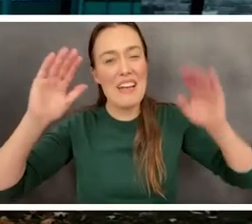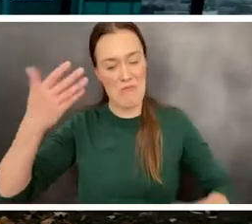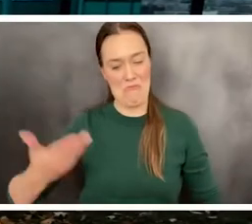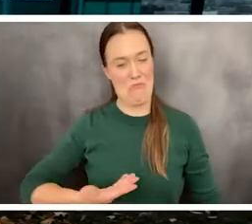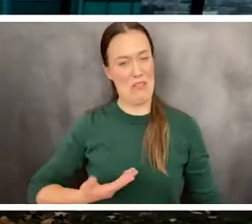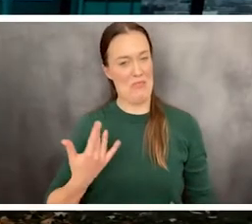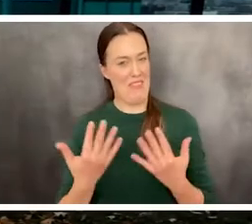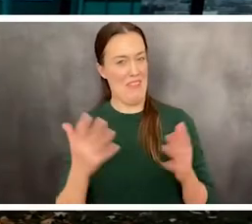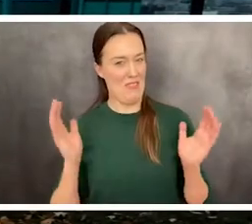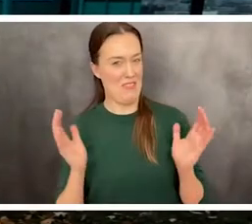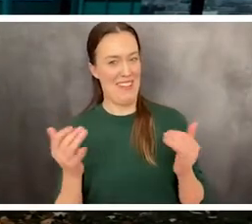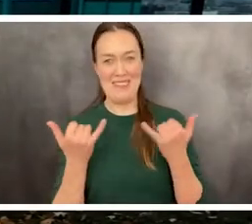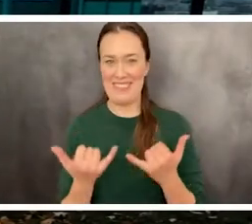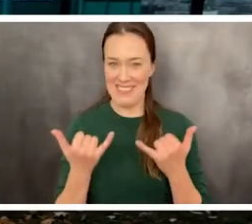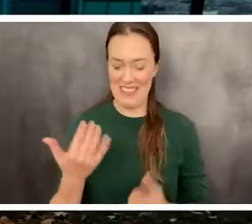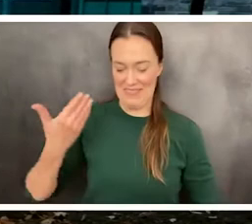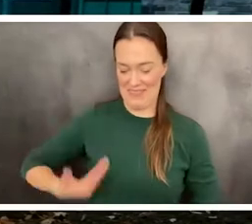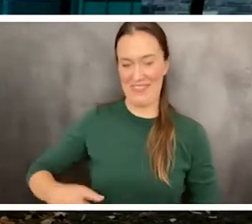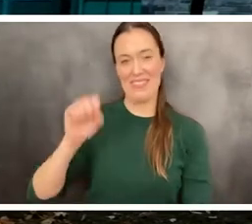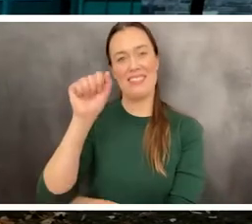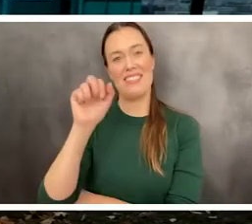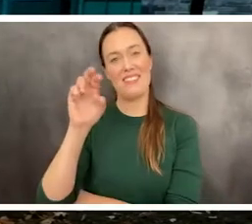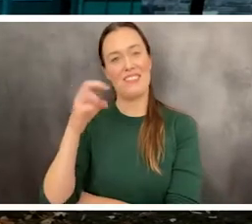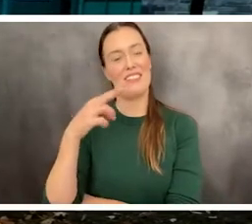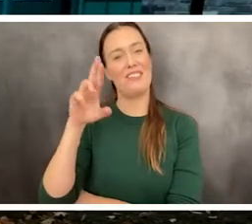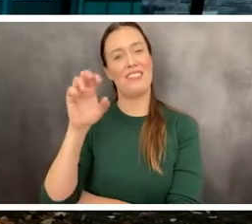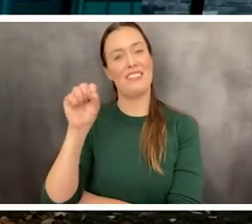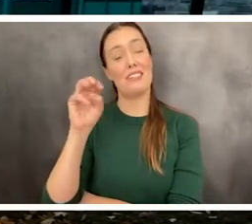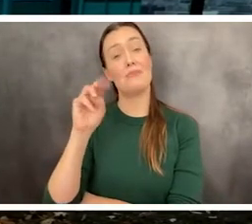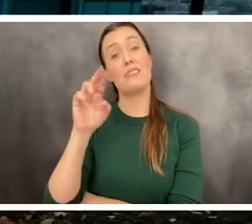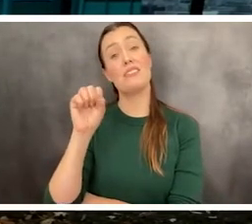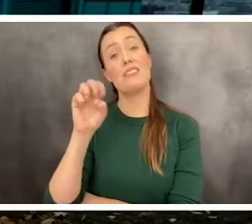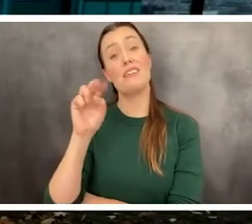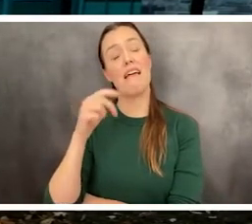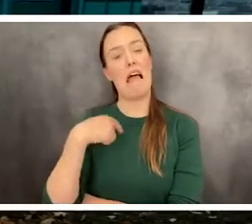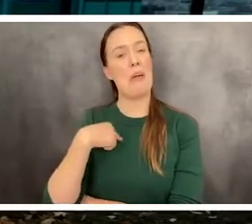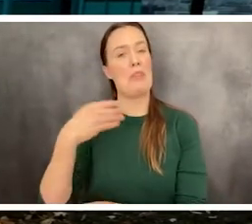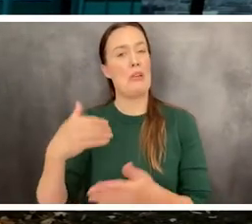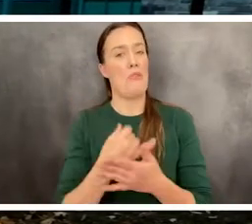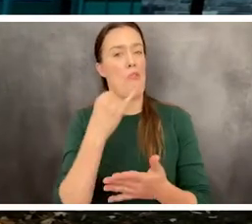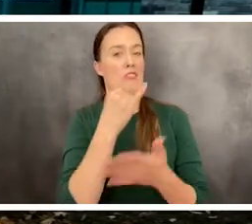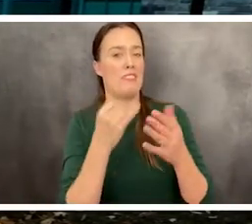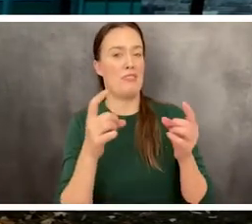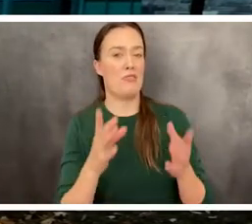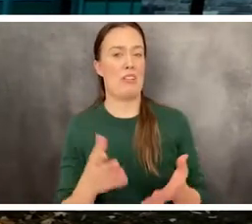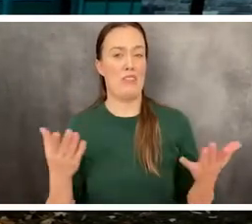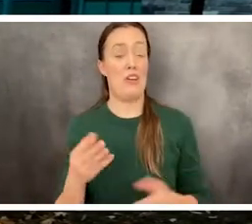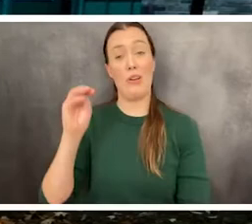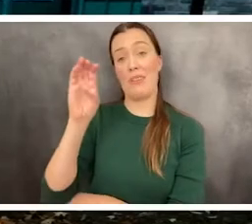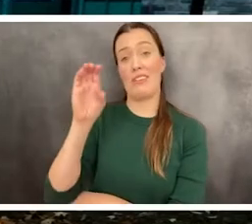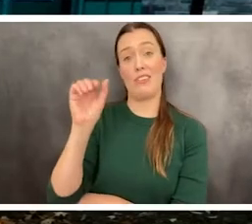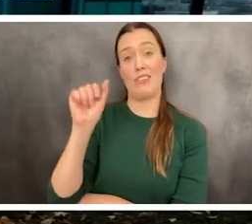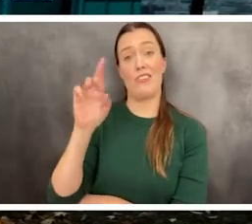Hello, everyone. Welcome to our Fireside Chat today. I'm Sarah Rasmussen. I'm the new Artistic Director here at McCarter Theater Center on the beautiful Princeton